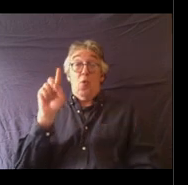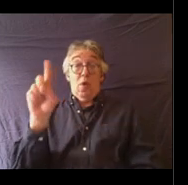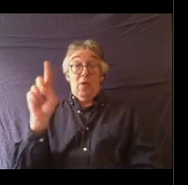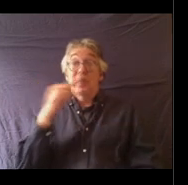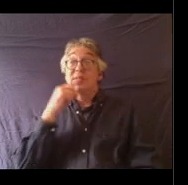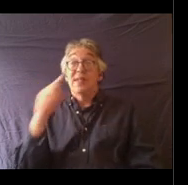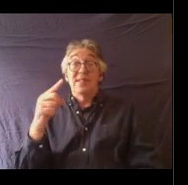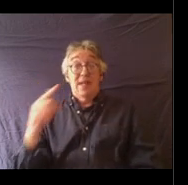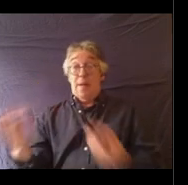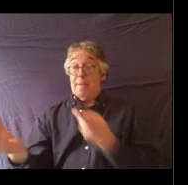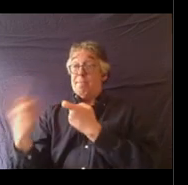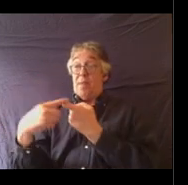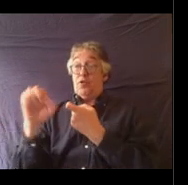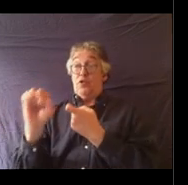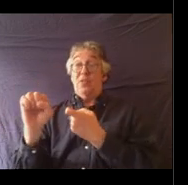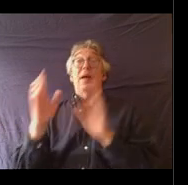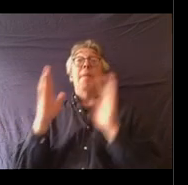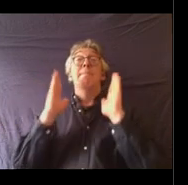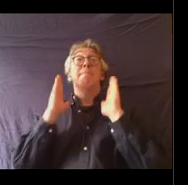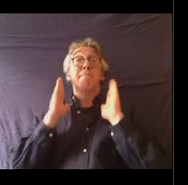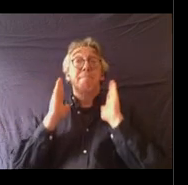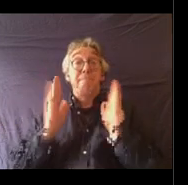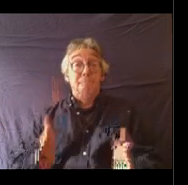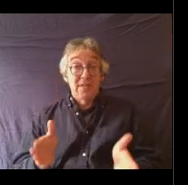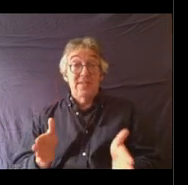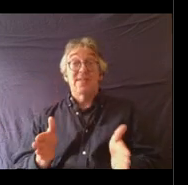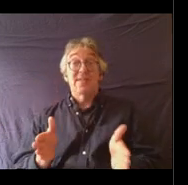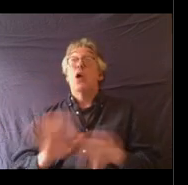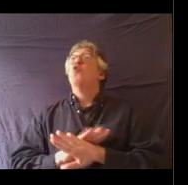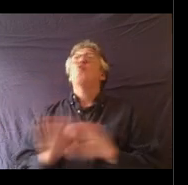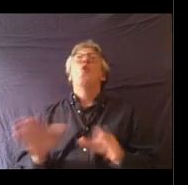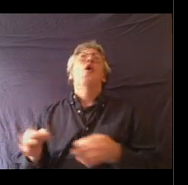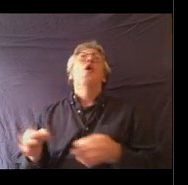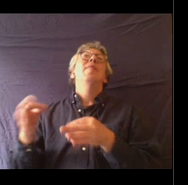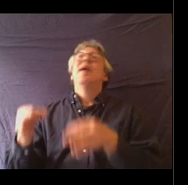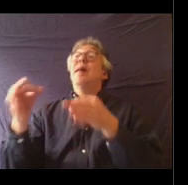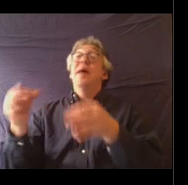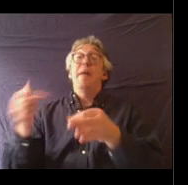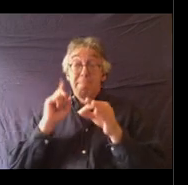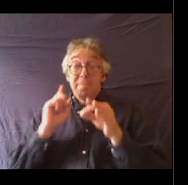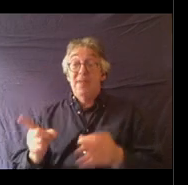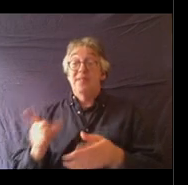member states shall ensure without undue delay that services provided in